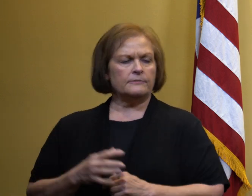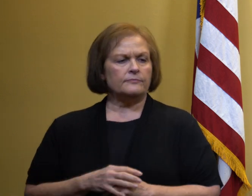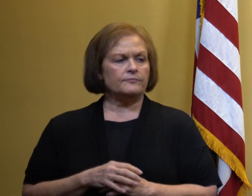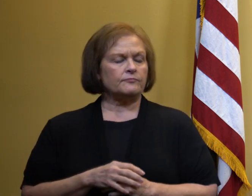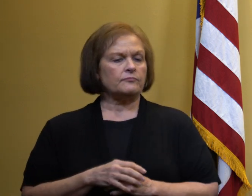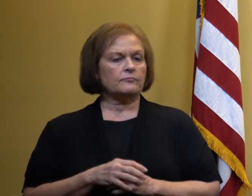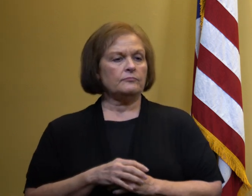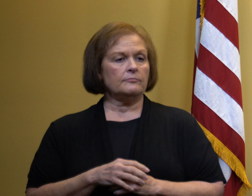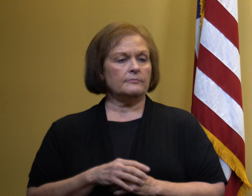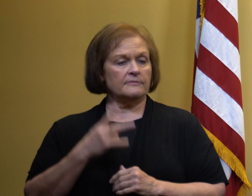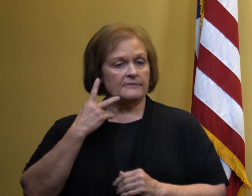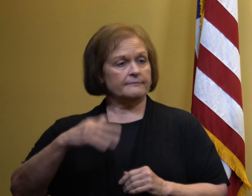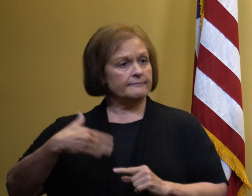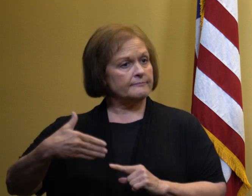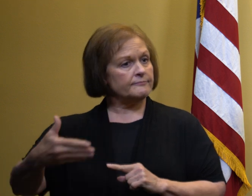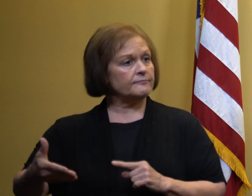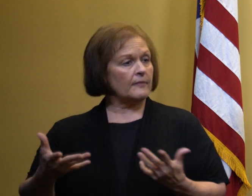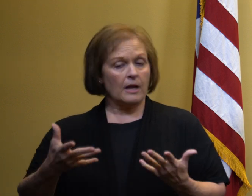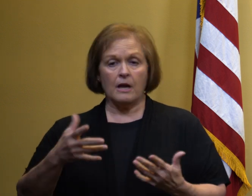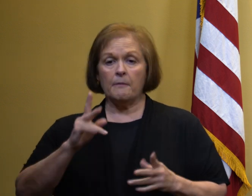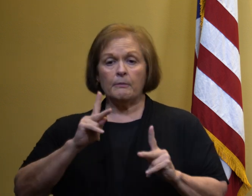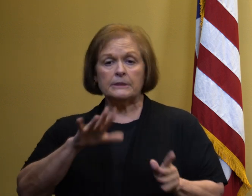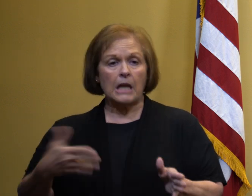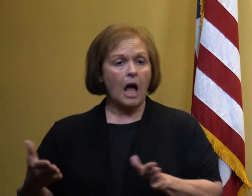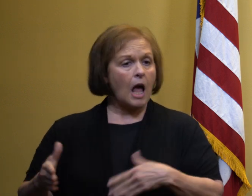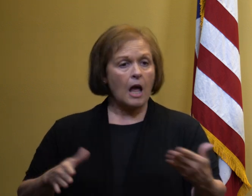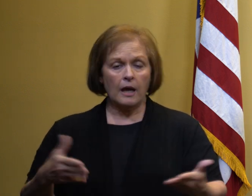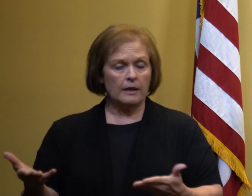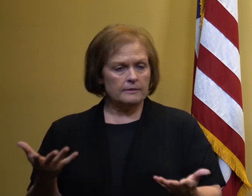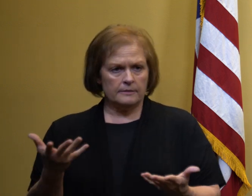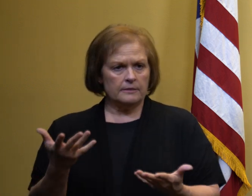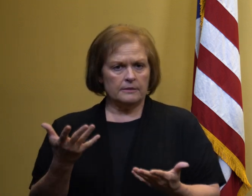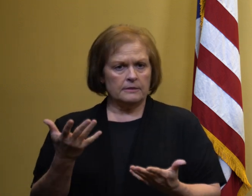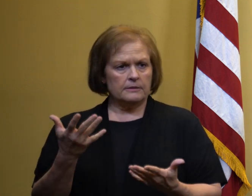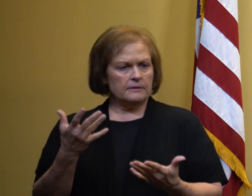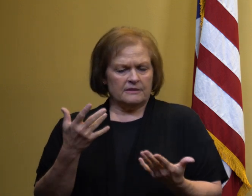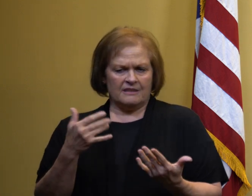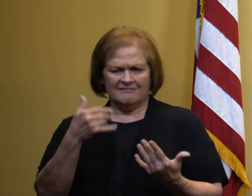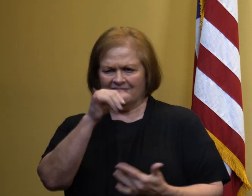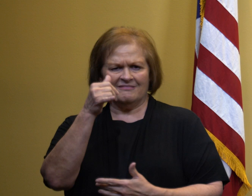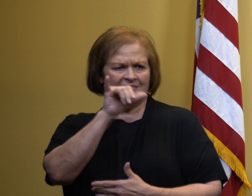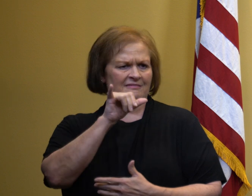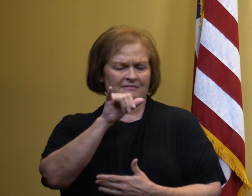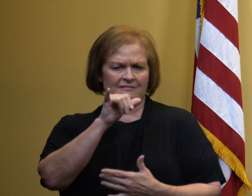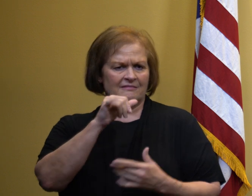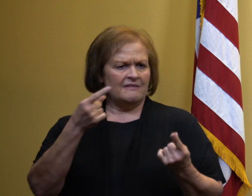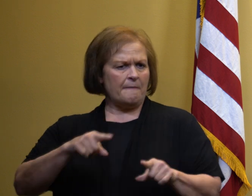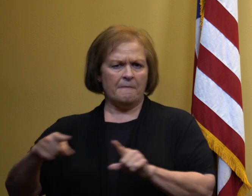Again, this endless cycle of losing our sons and daughters to senseless violence in our